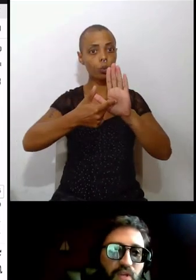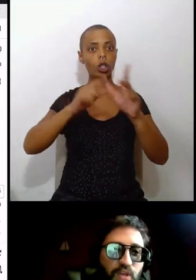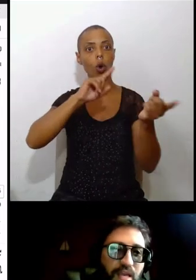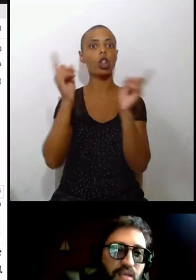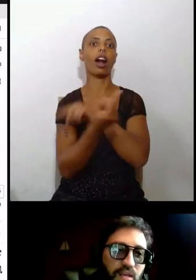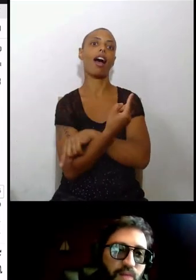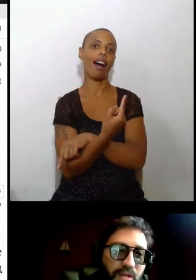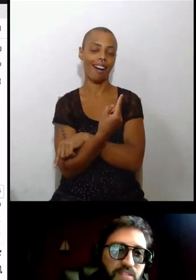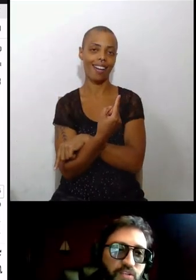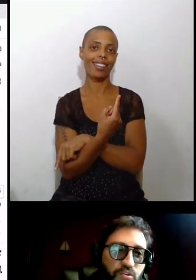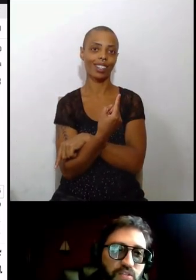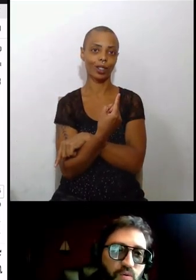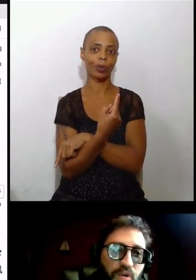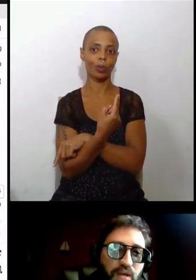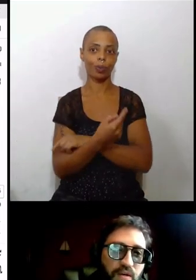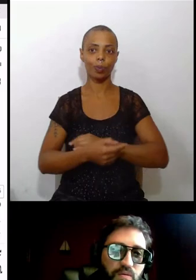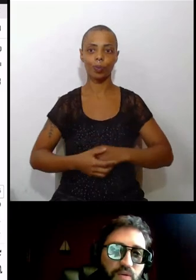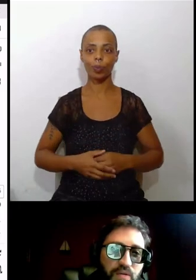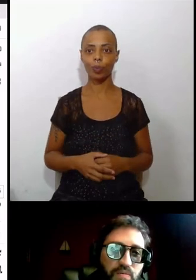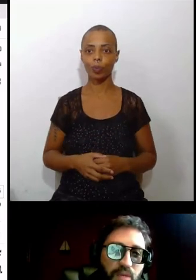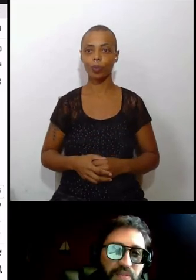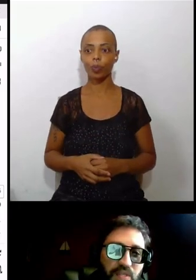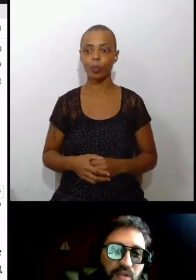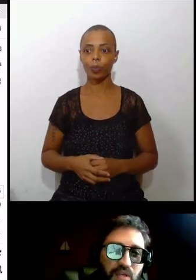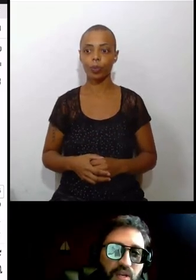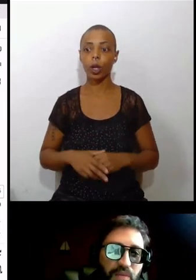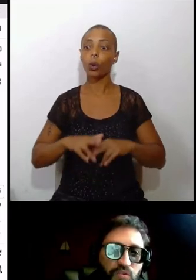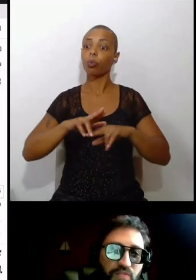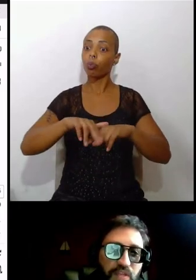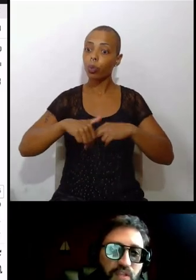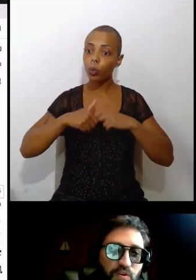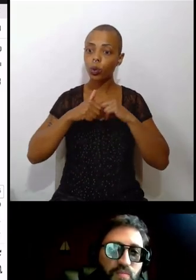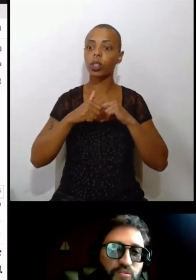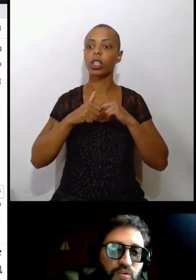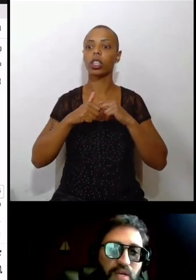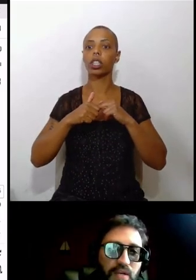images represent the opposite